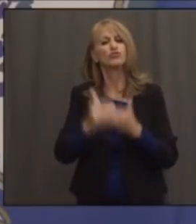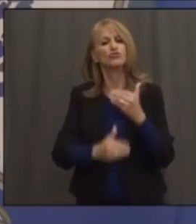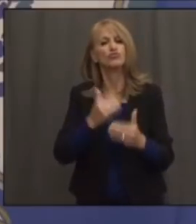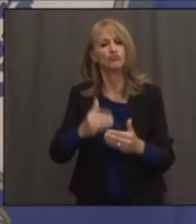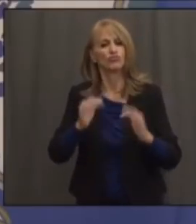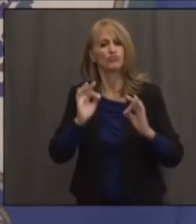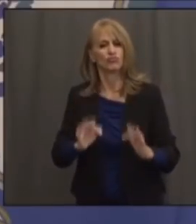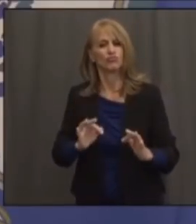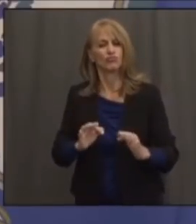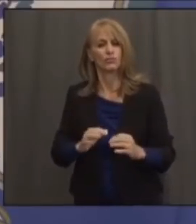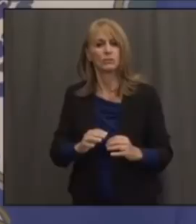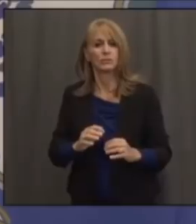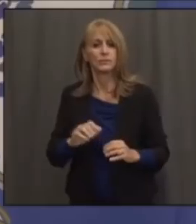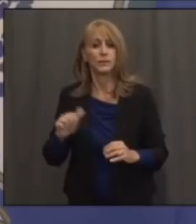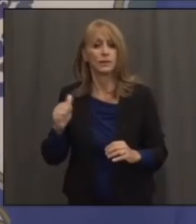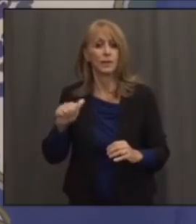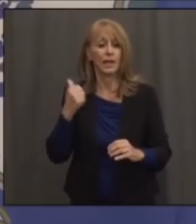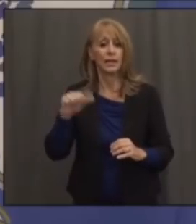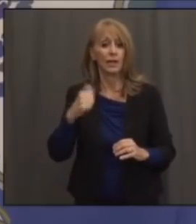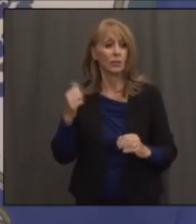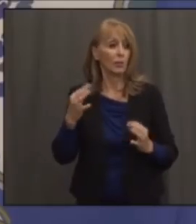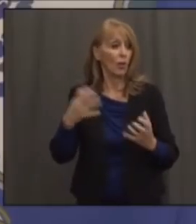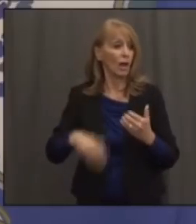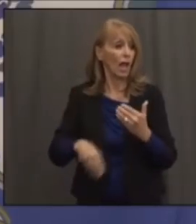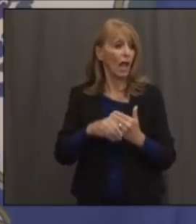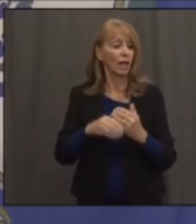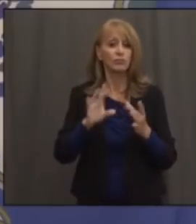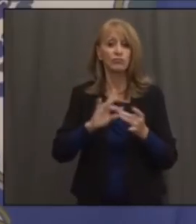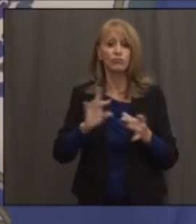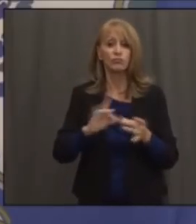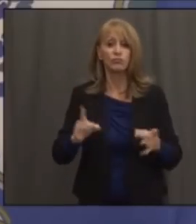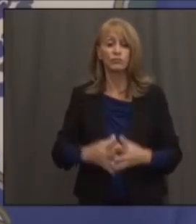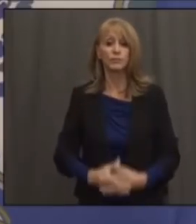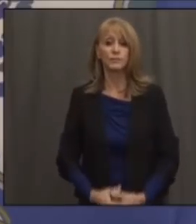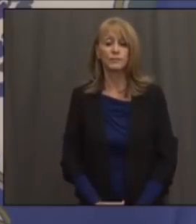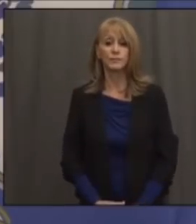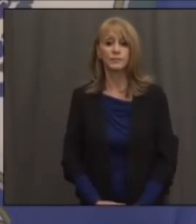But anybody else want to opine on that?